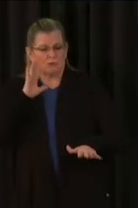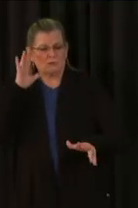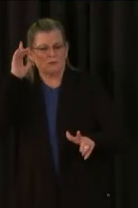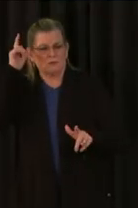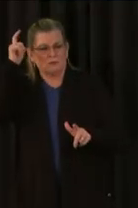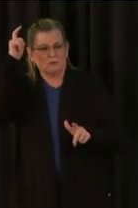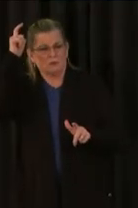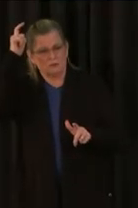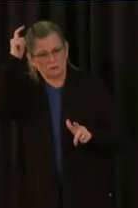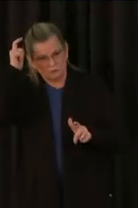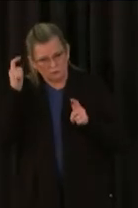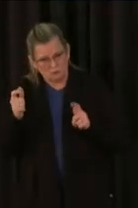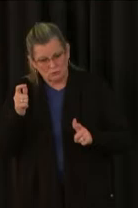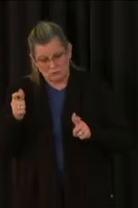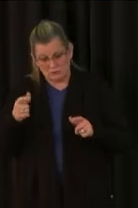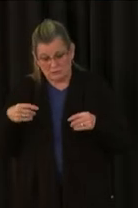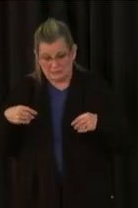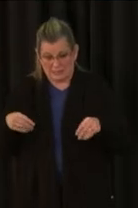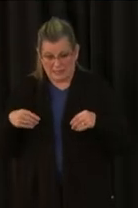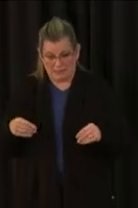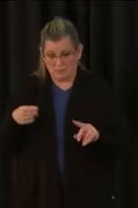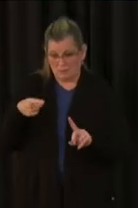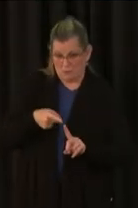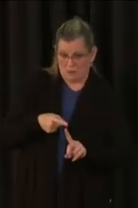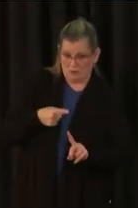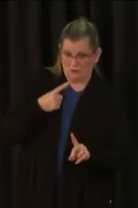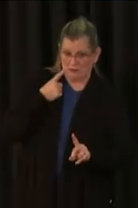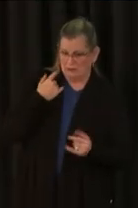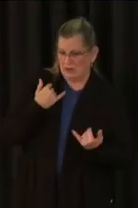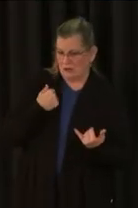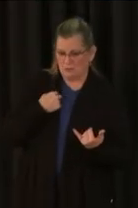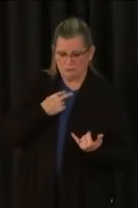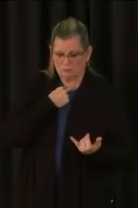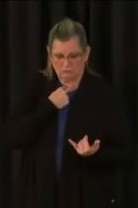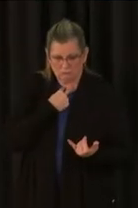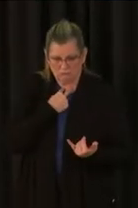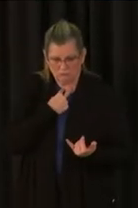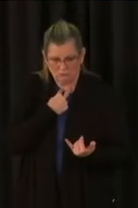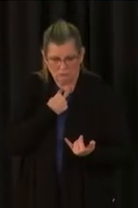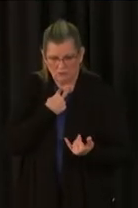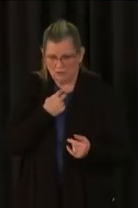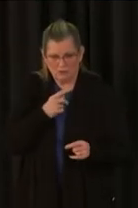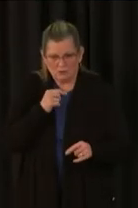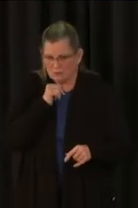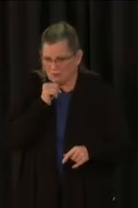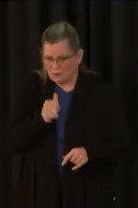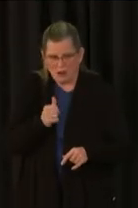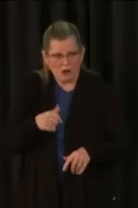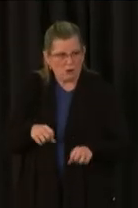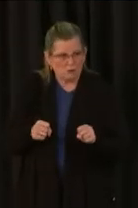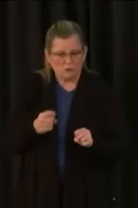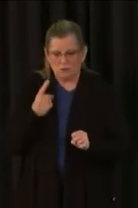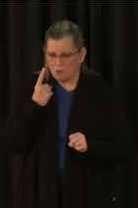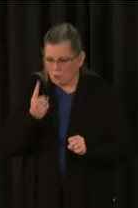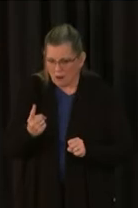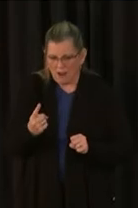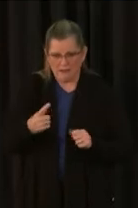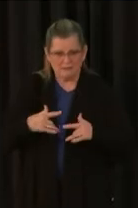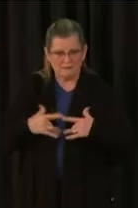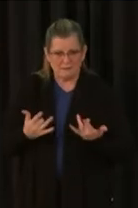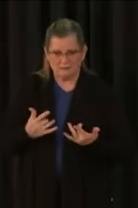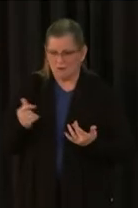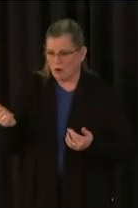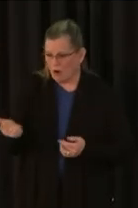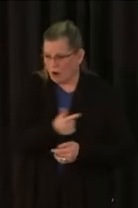and a celebration, and here we are completely stagnant in terms of events. All of our businesses came